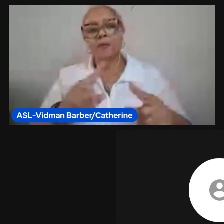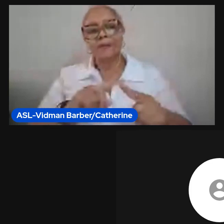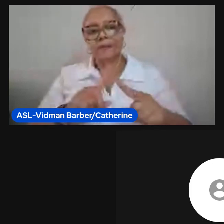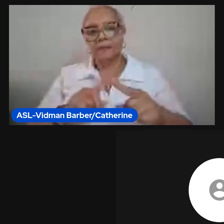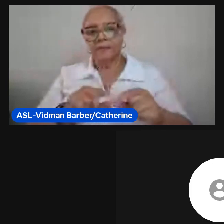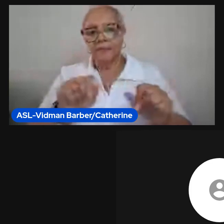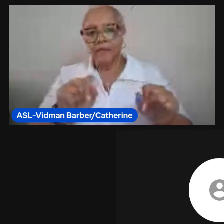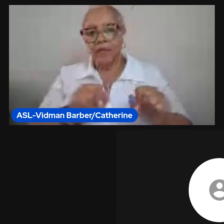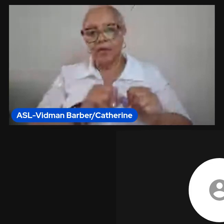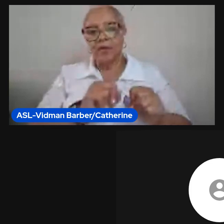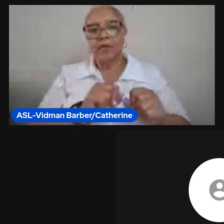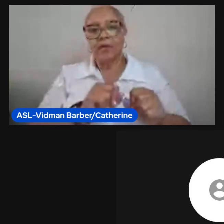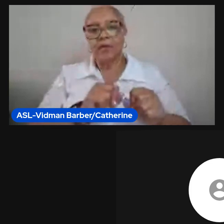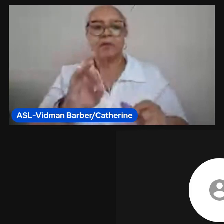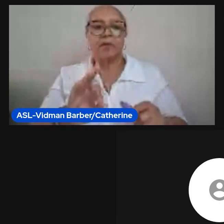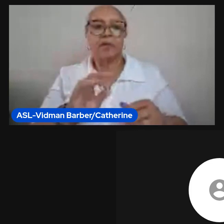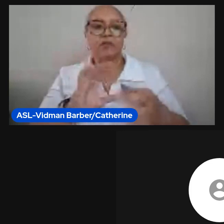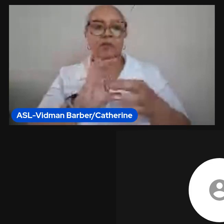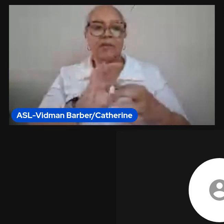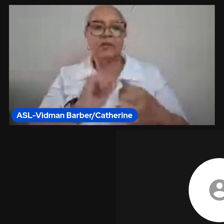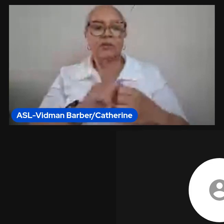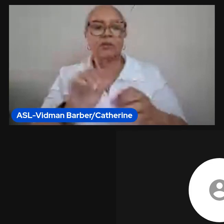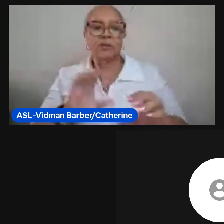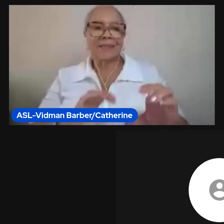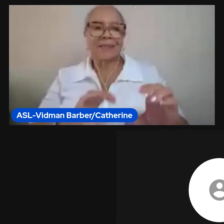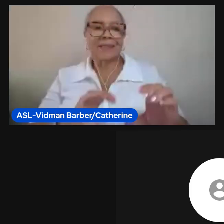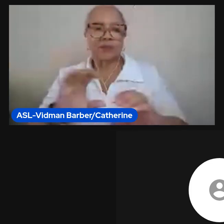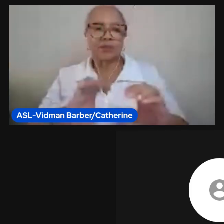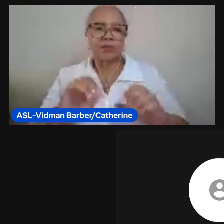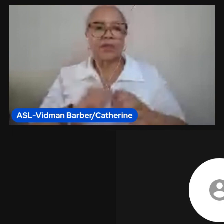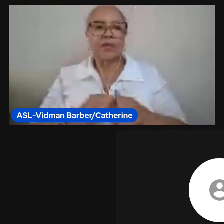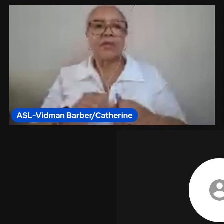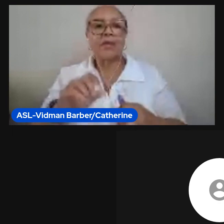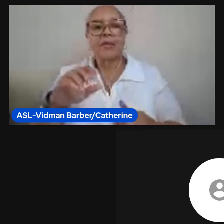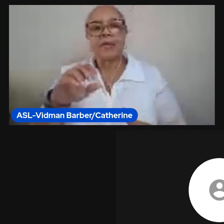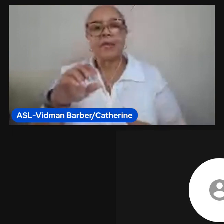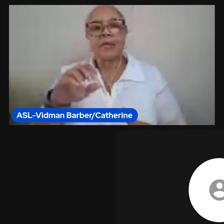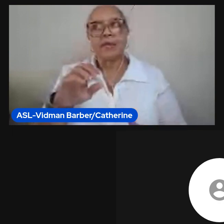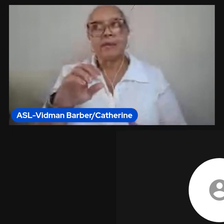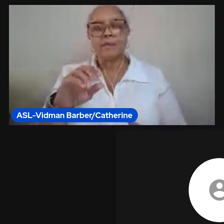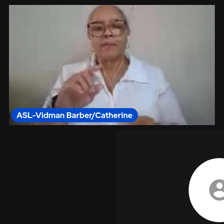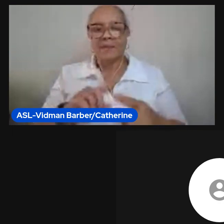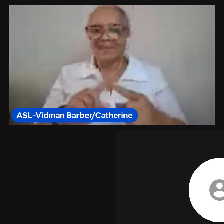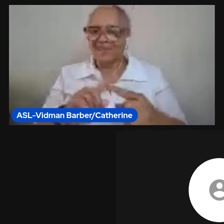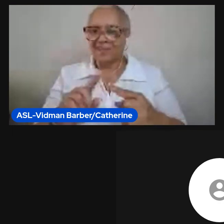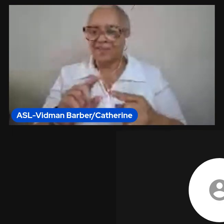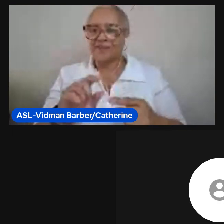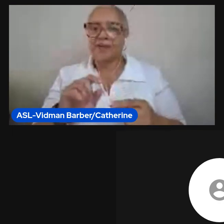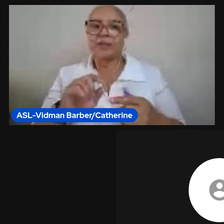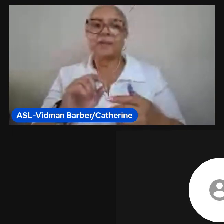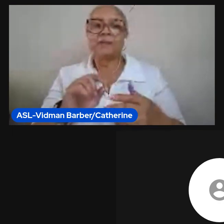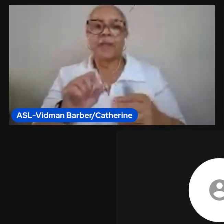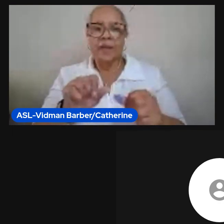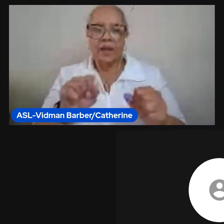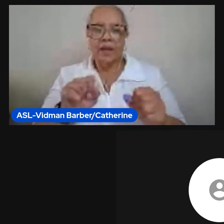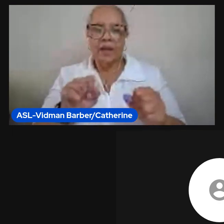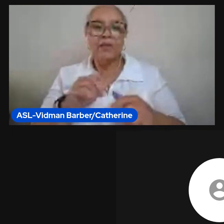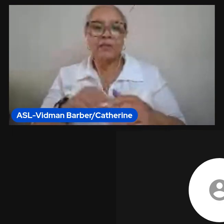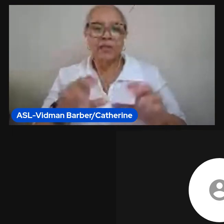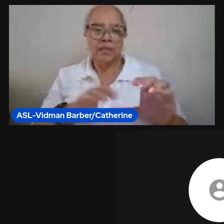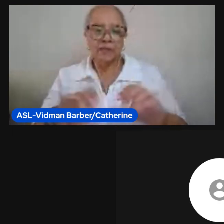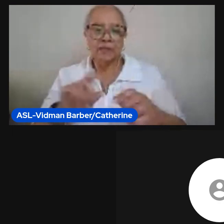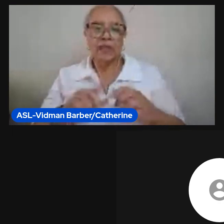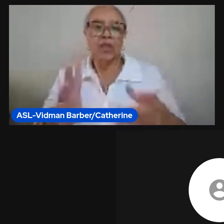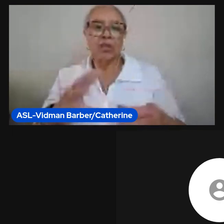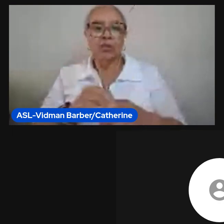of chemistry, cell biology, microbiology, and immunology. His current research interests include infection